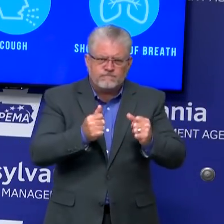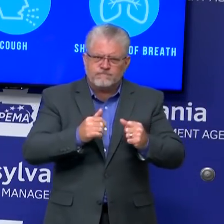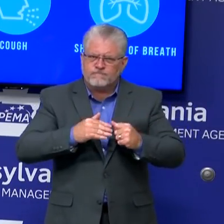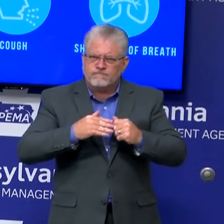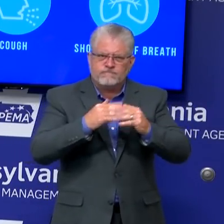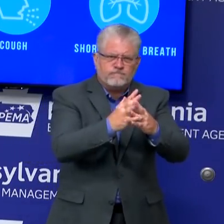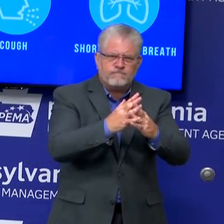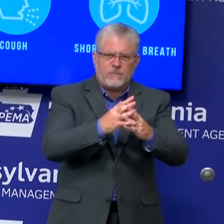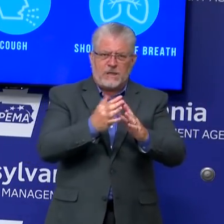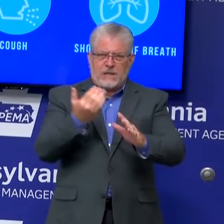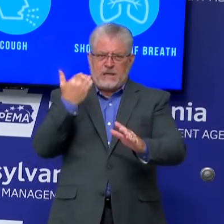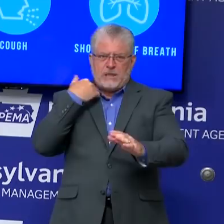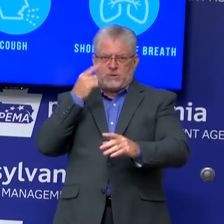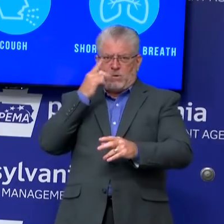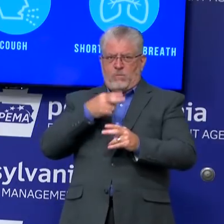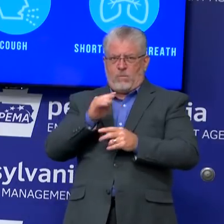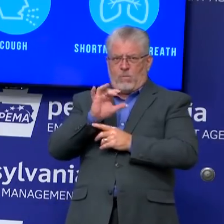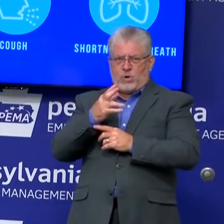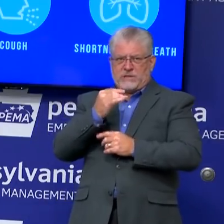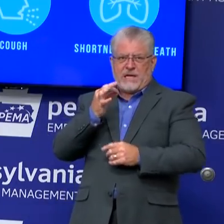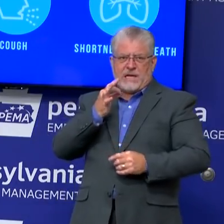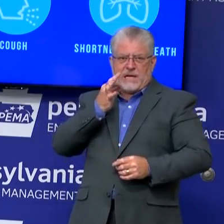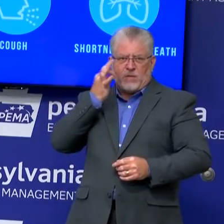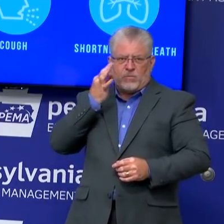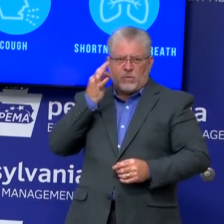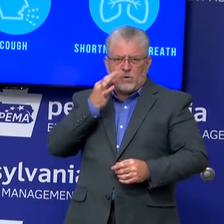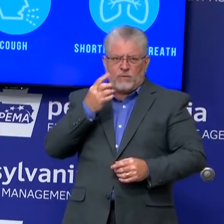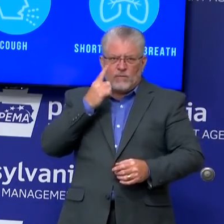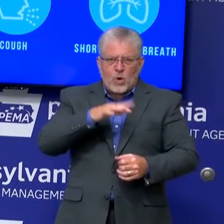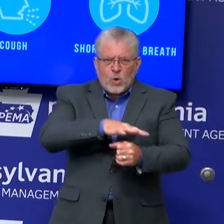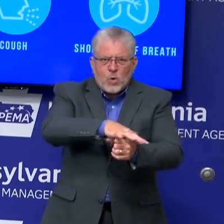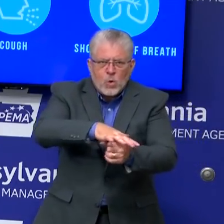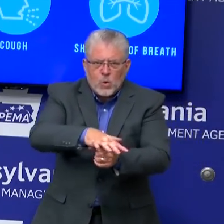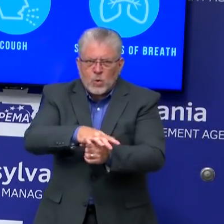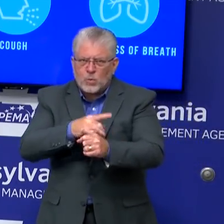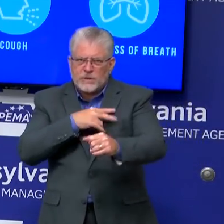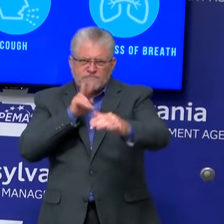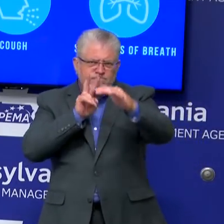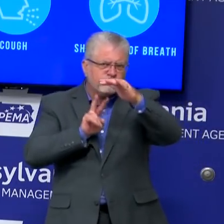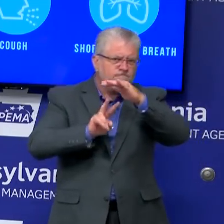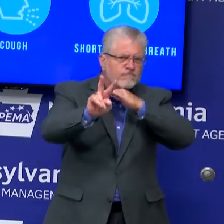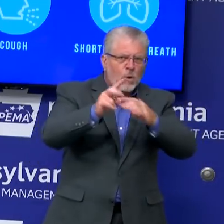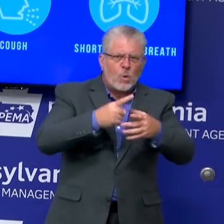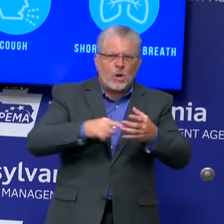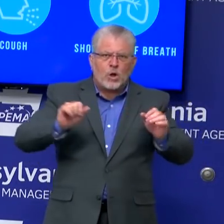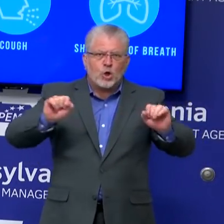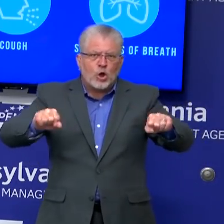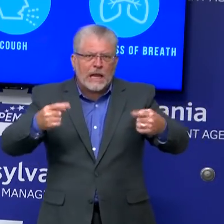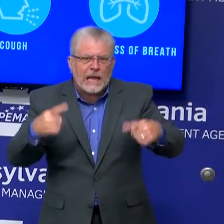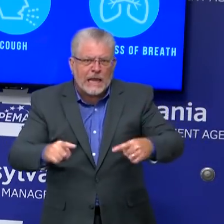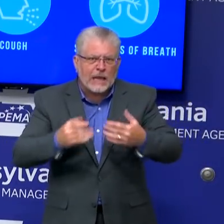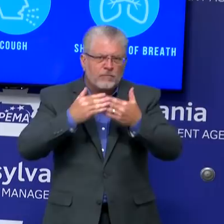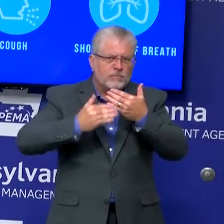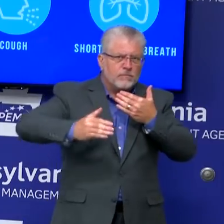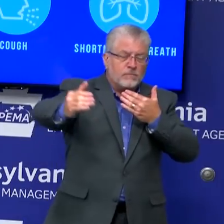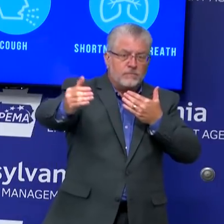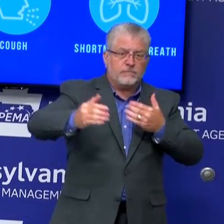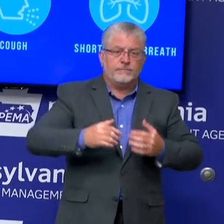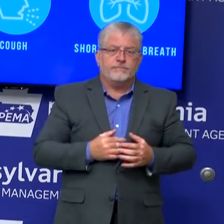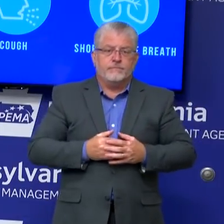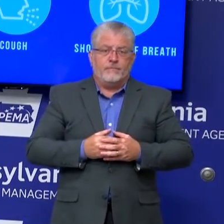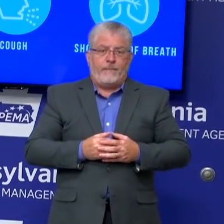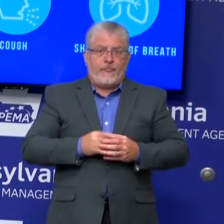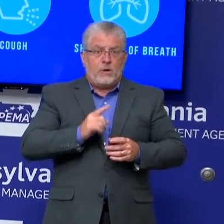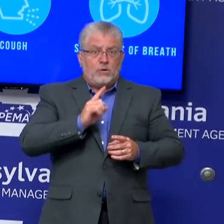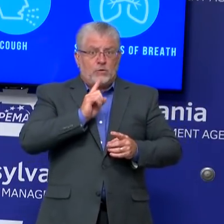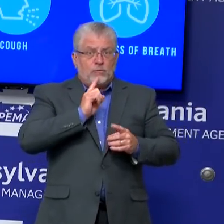to begin developing local area forecasts at the county level, because even though it was extremely important that we have national and state